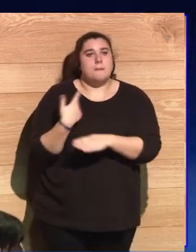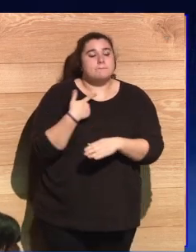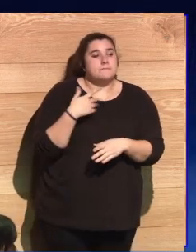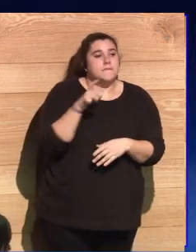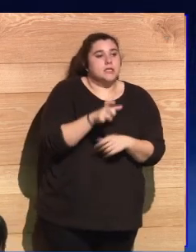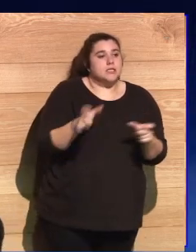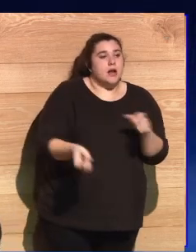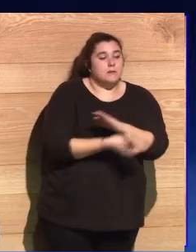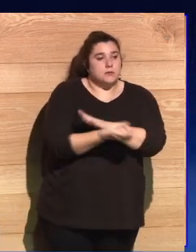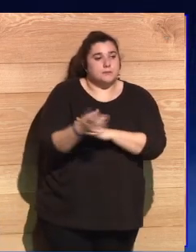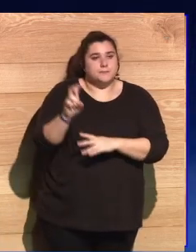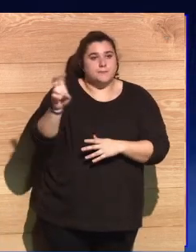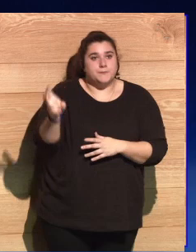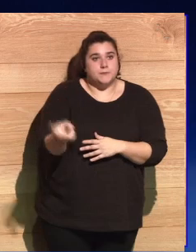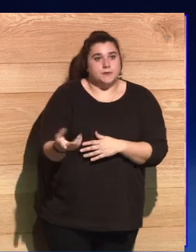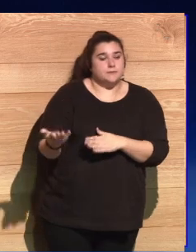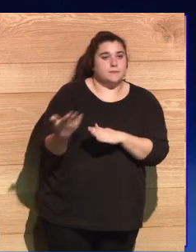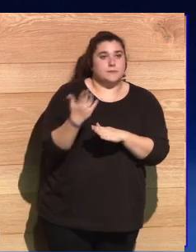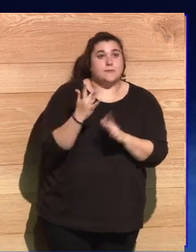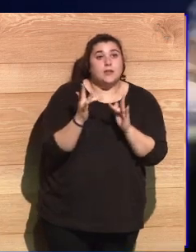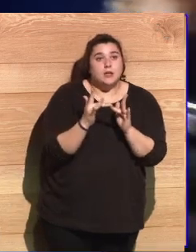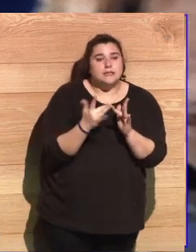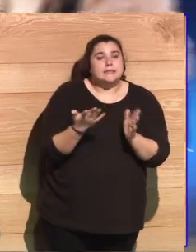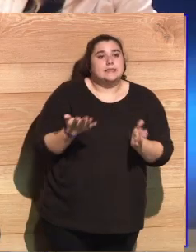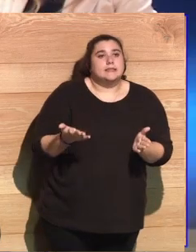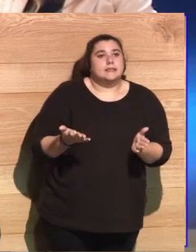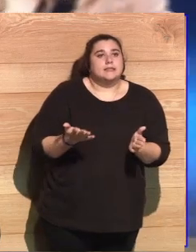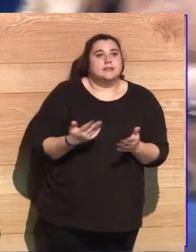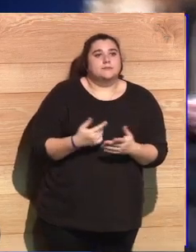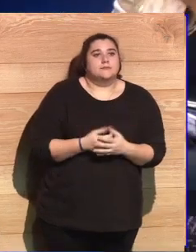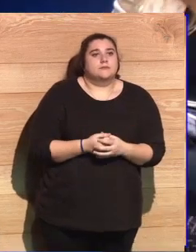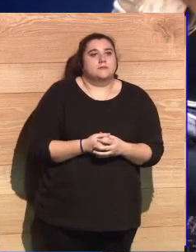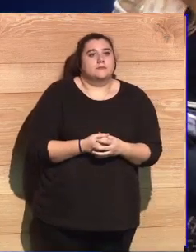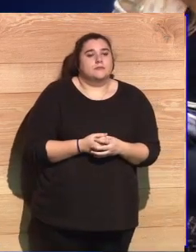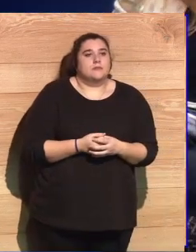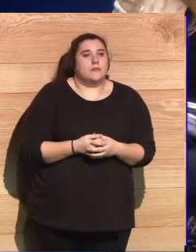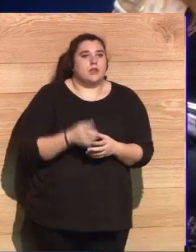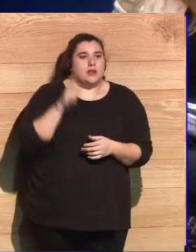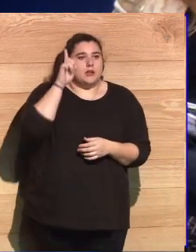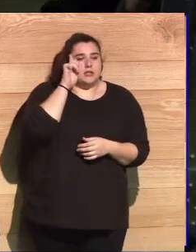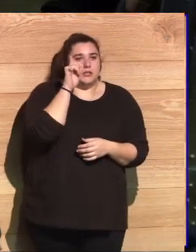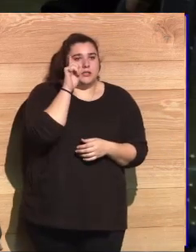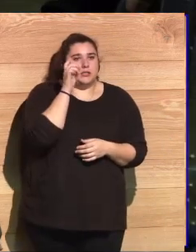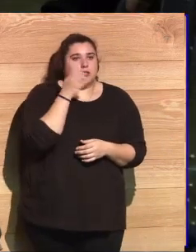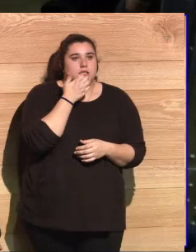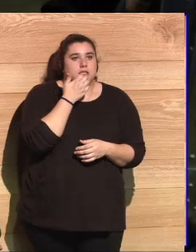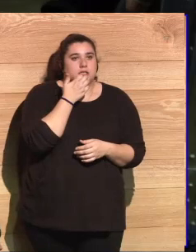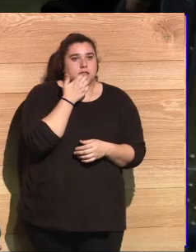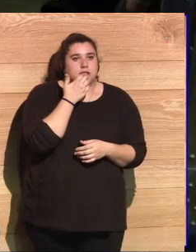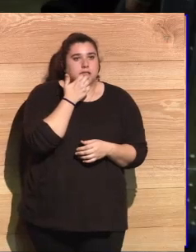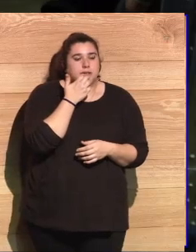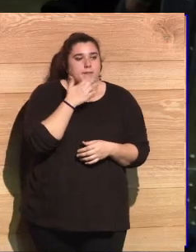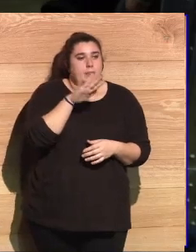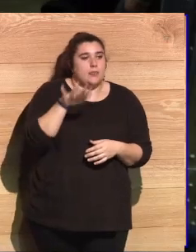They do. I don't know if they show them over here, but all of those Maze Runner movies, they're kind of sci-fi things, but